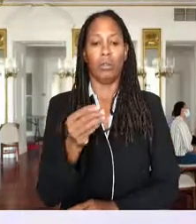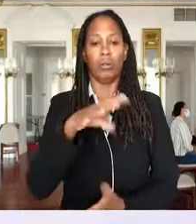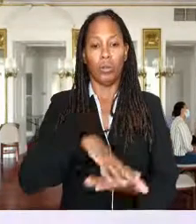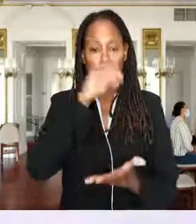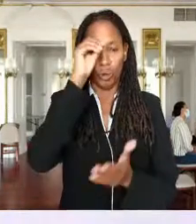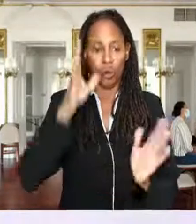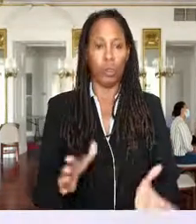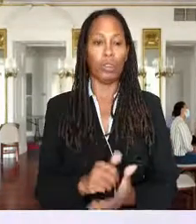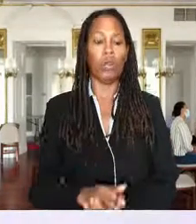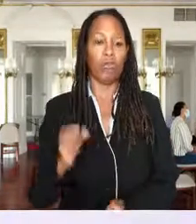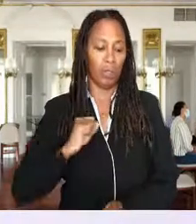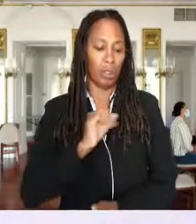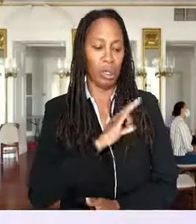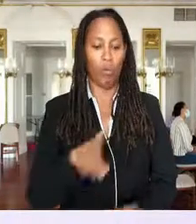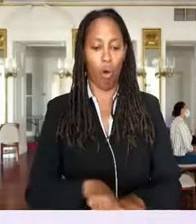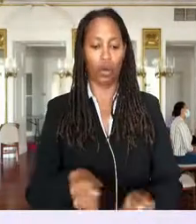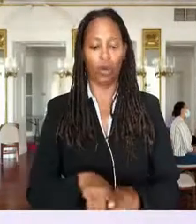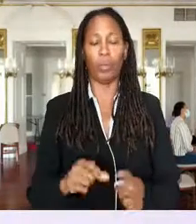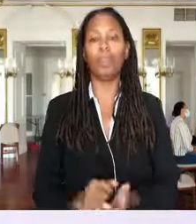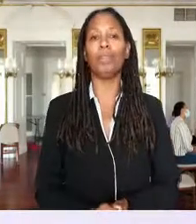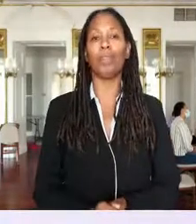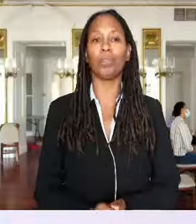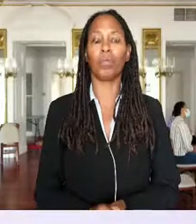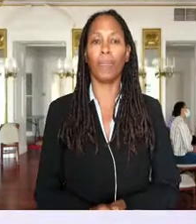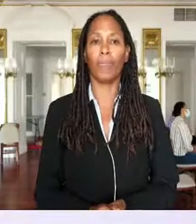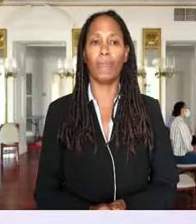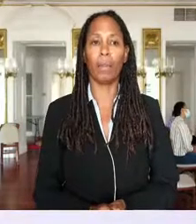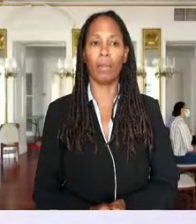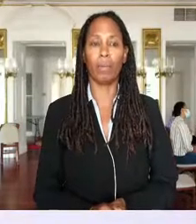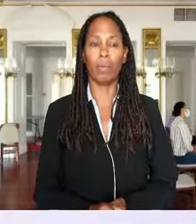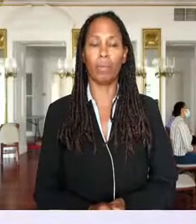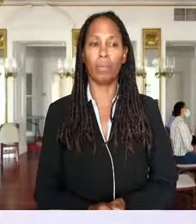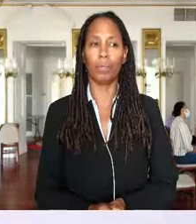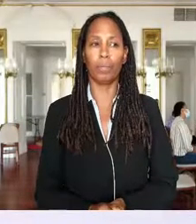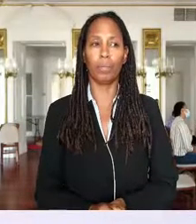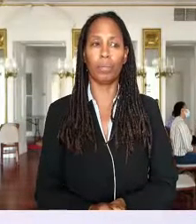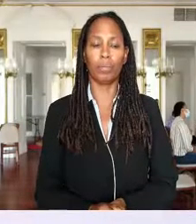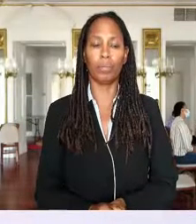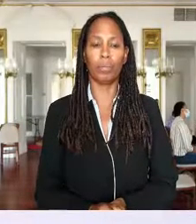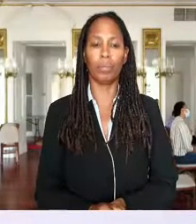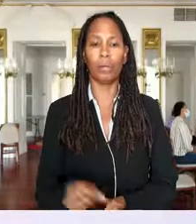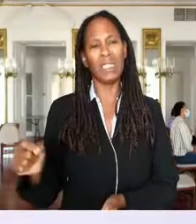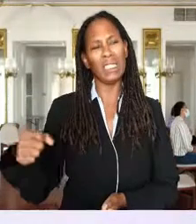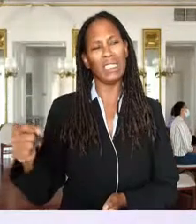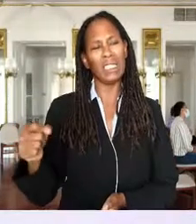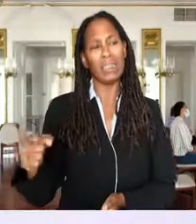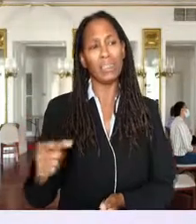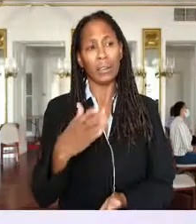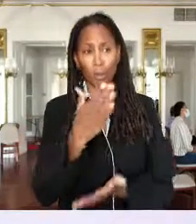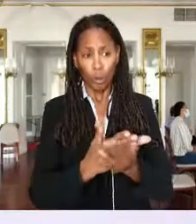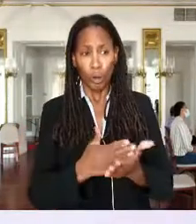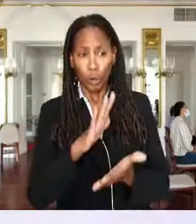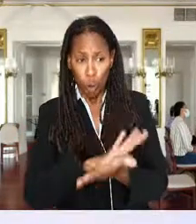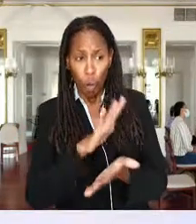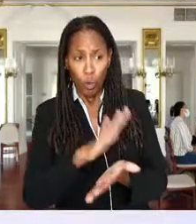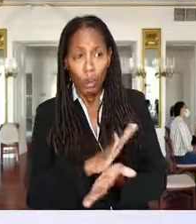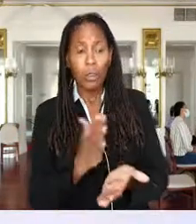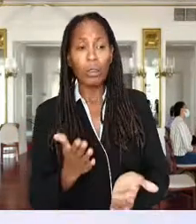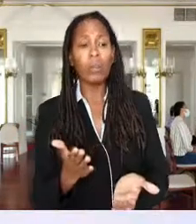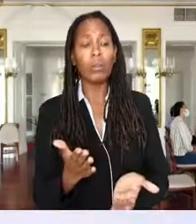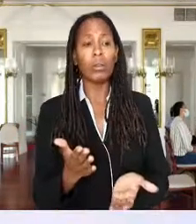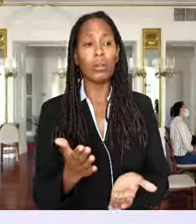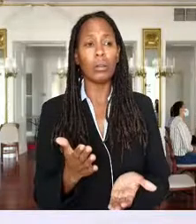Well, it's publicly funded by the school of, $30 million a year? Yeah, so are the schools. But,